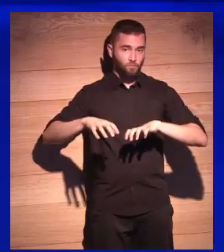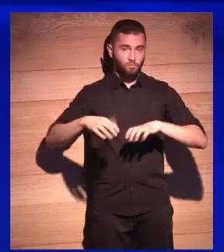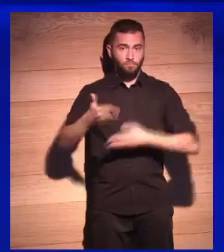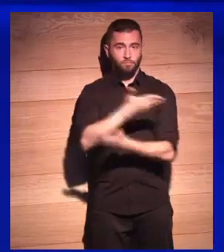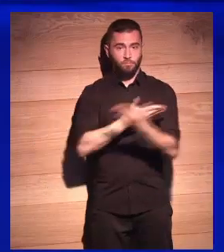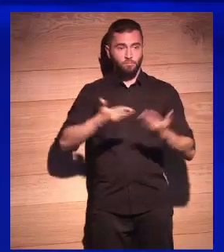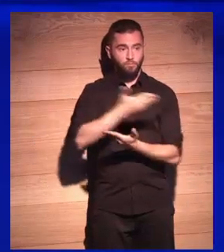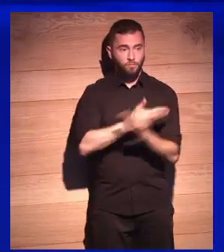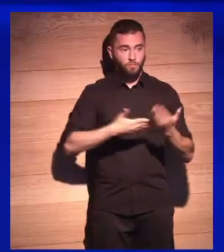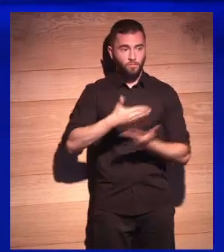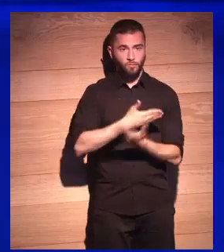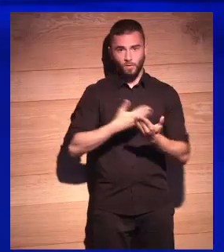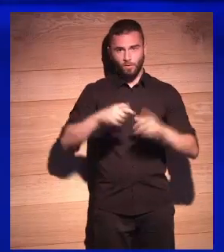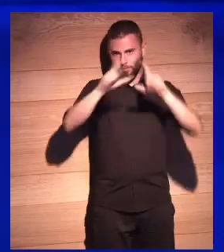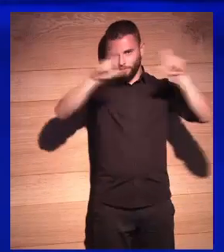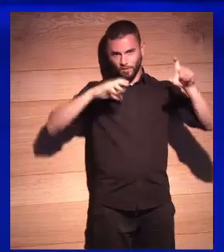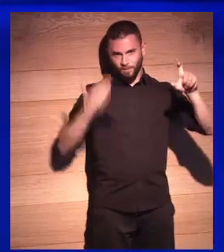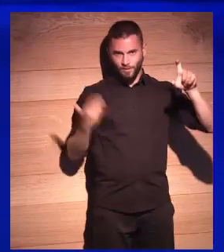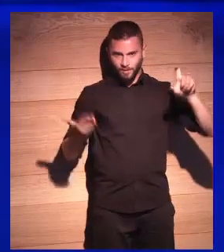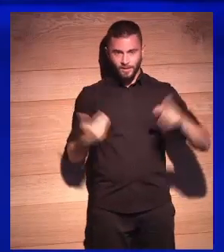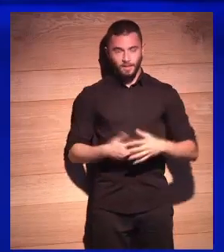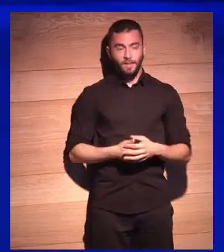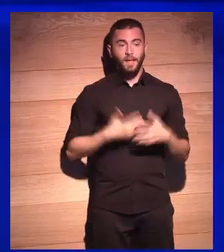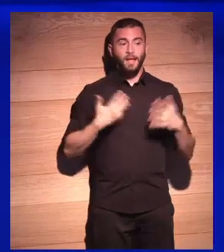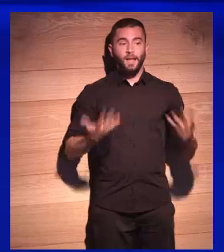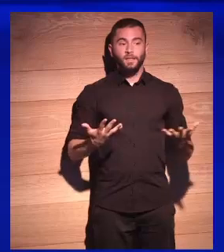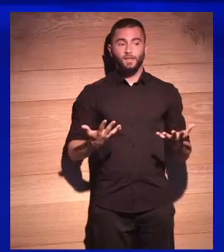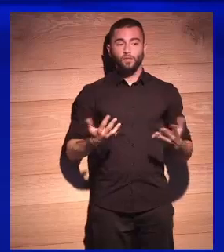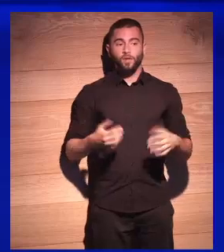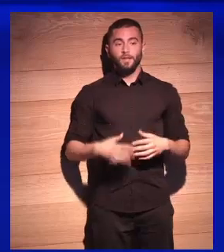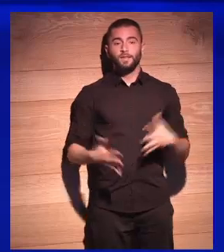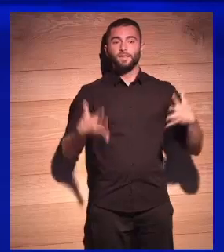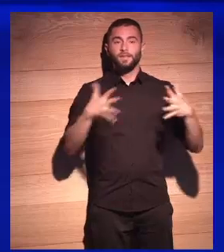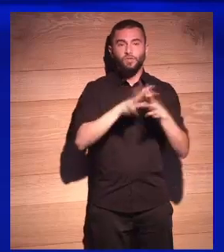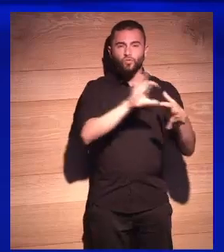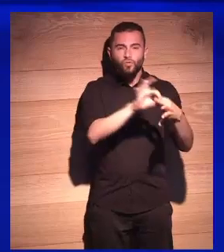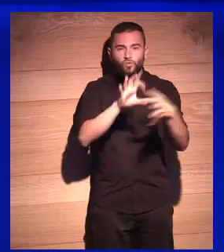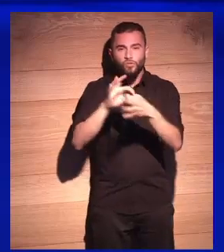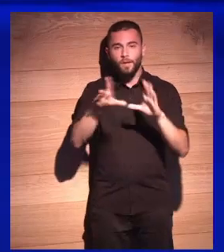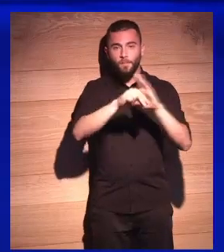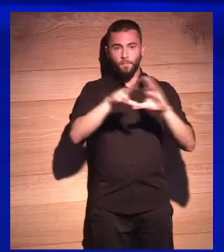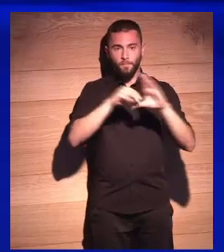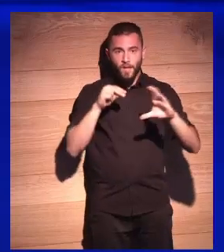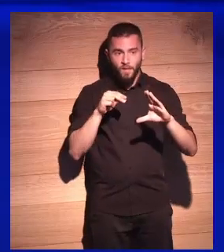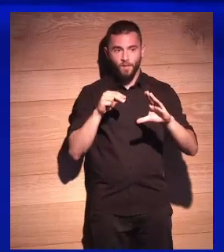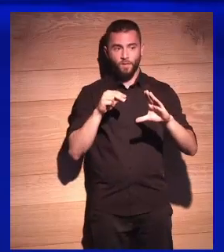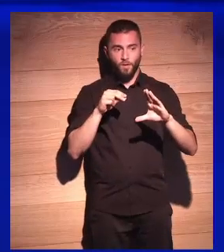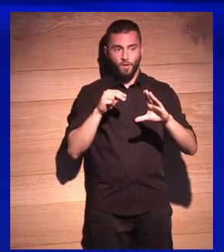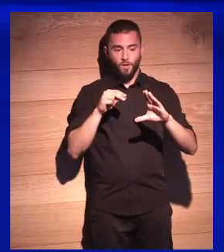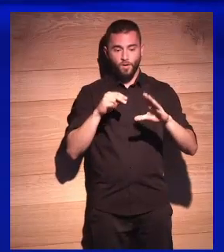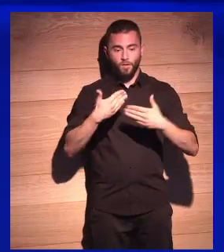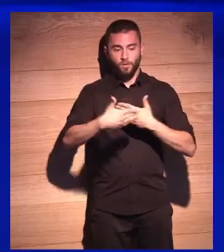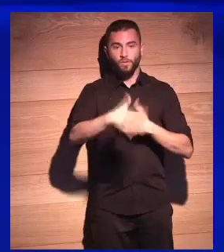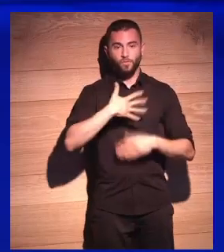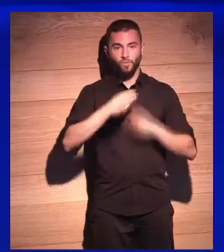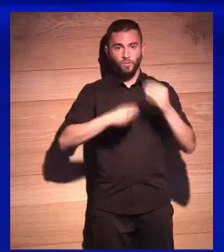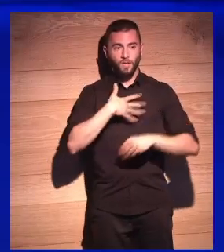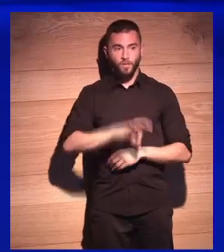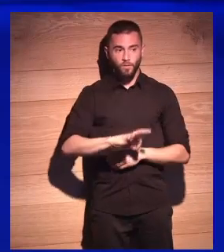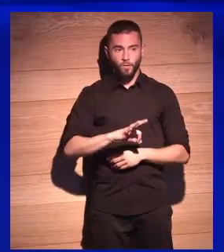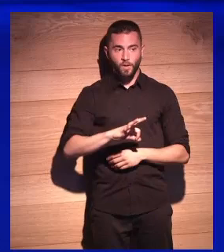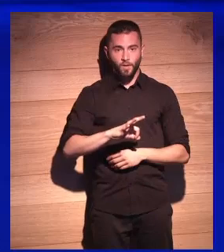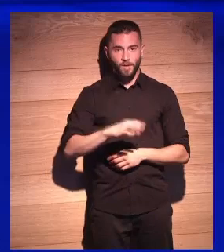with the industry, with the light and magic industry. So all fragmentation, all those videos may be susceptible to be used